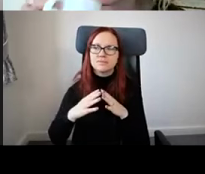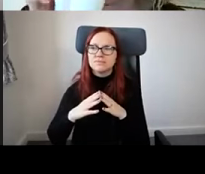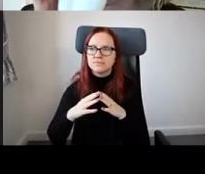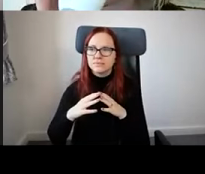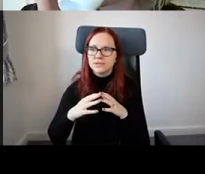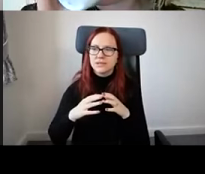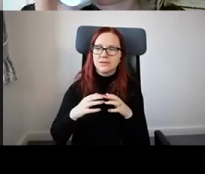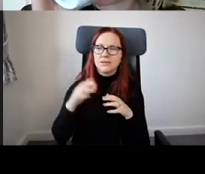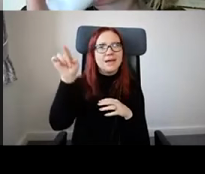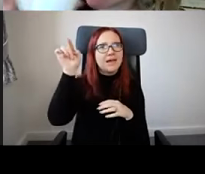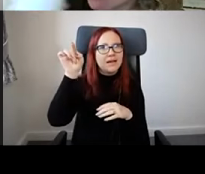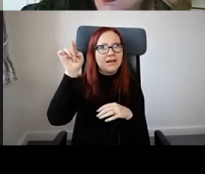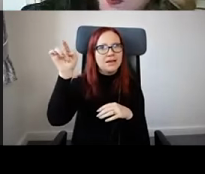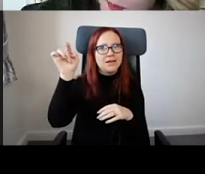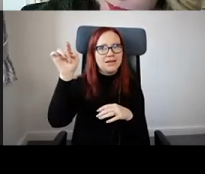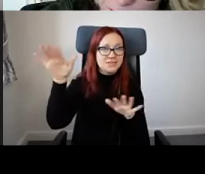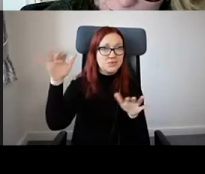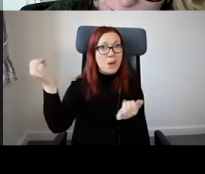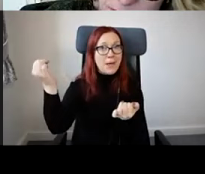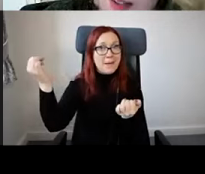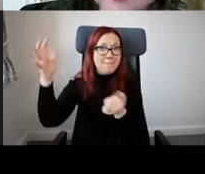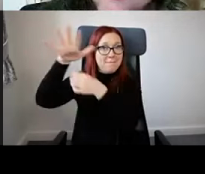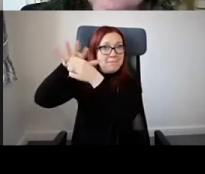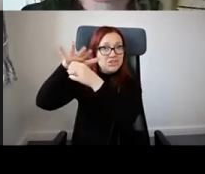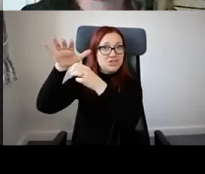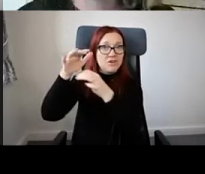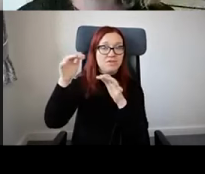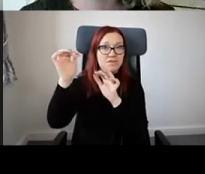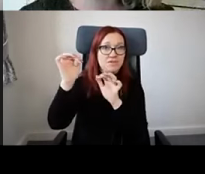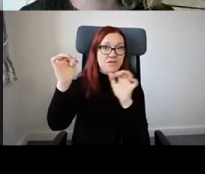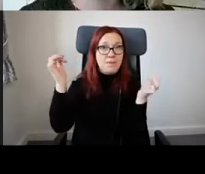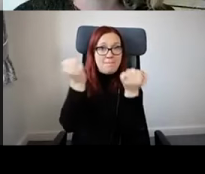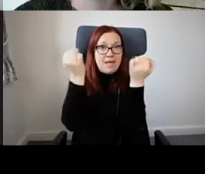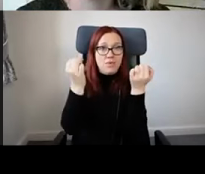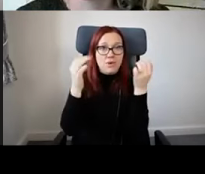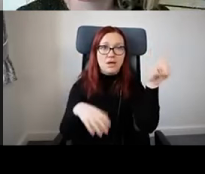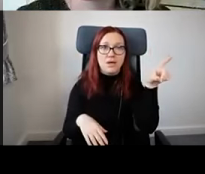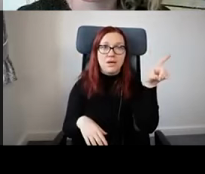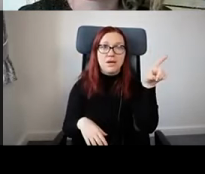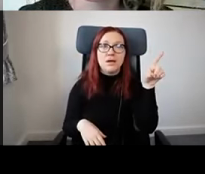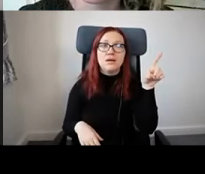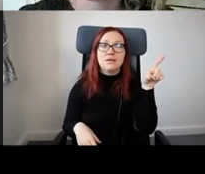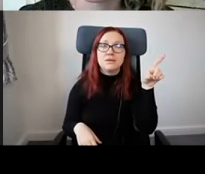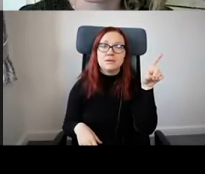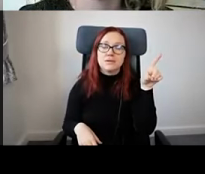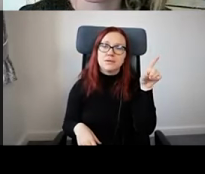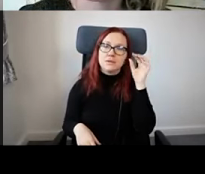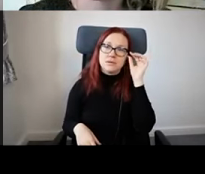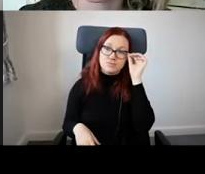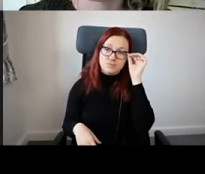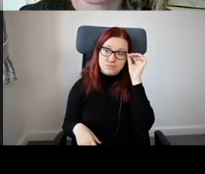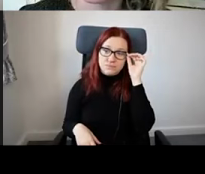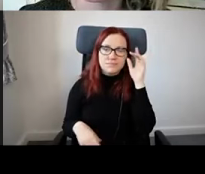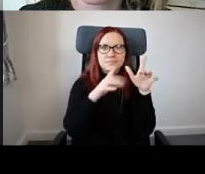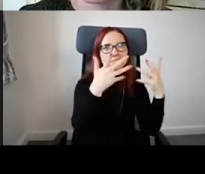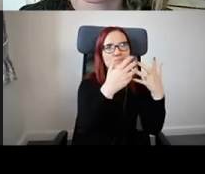power, I think, from, you know, your organization to be able to, and can you use that in a way to